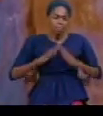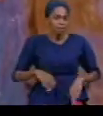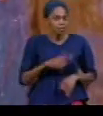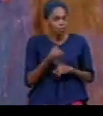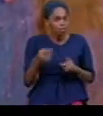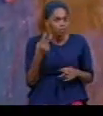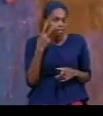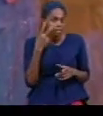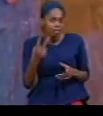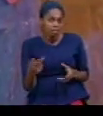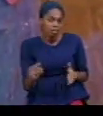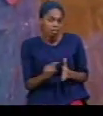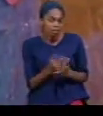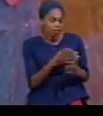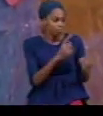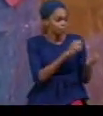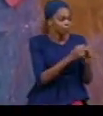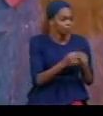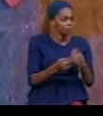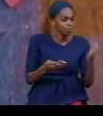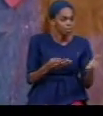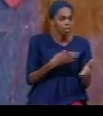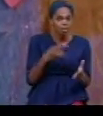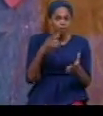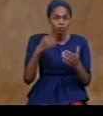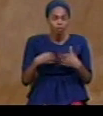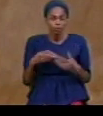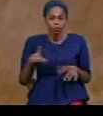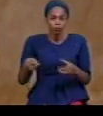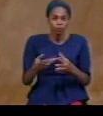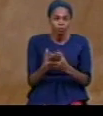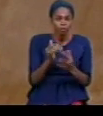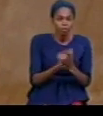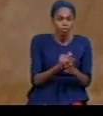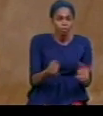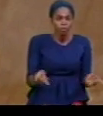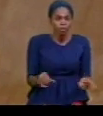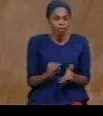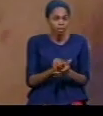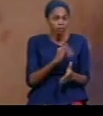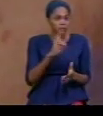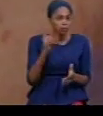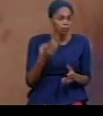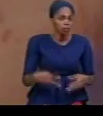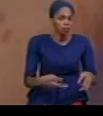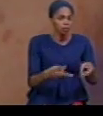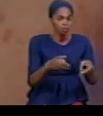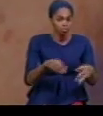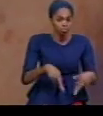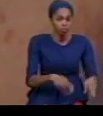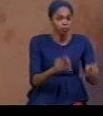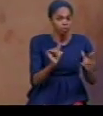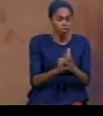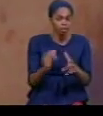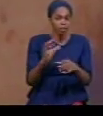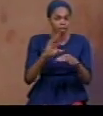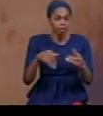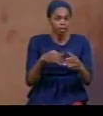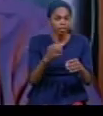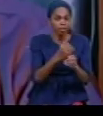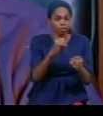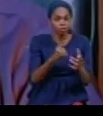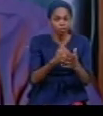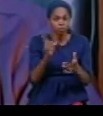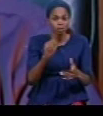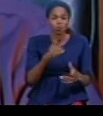there's trouble there, and you have to go through that place. That's the only road that gets you to where you are going. The